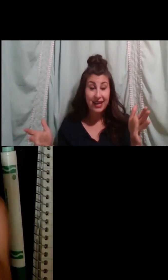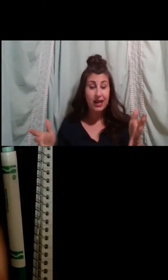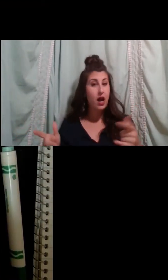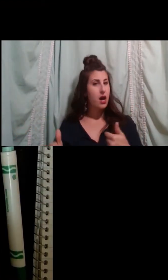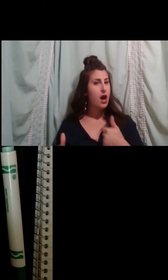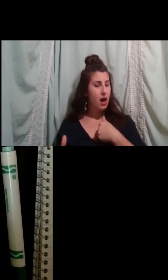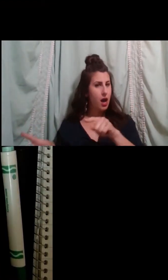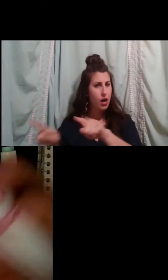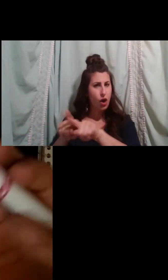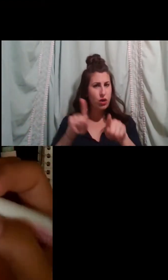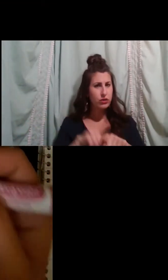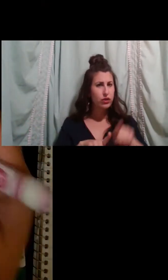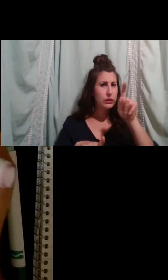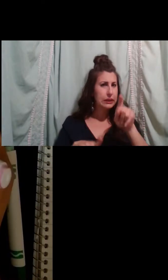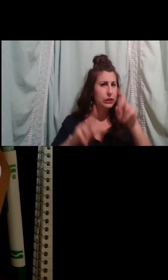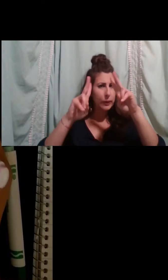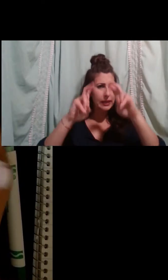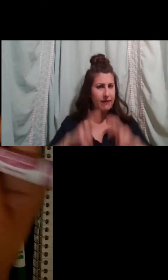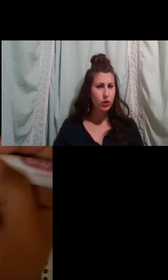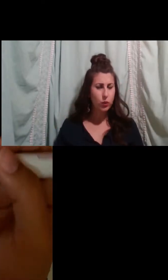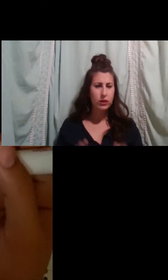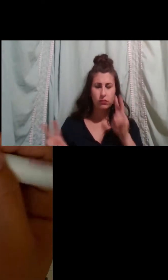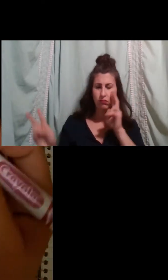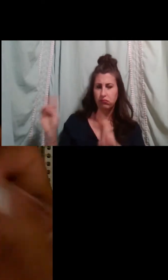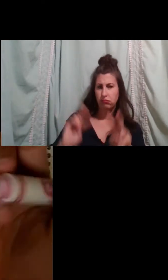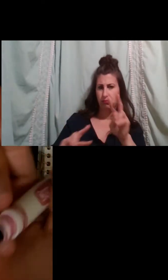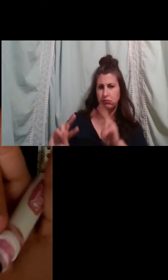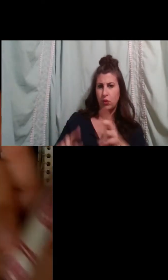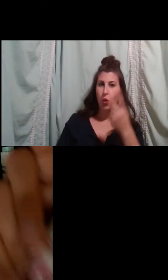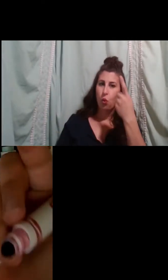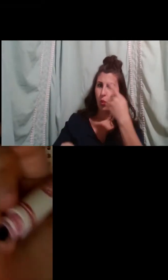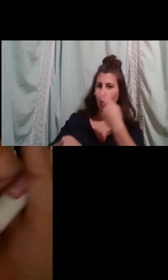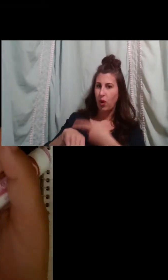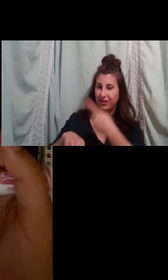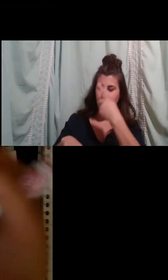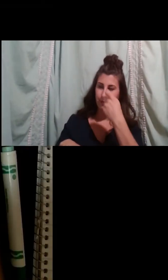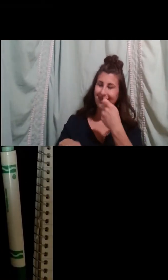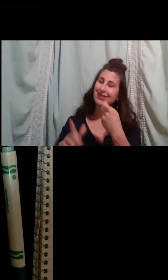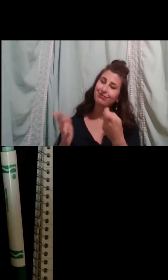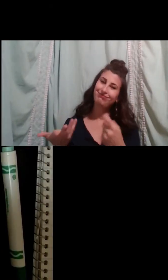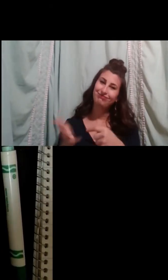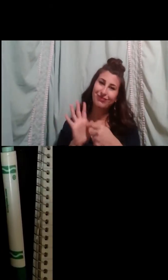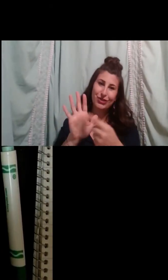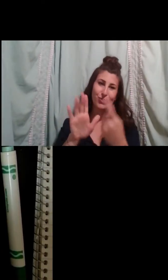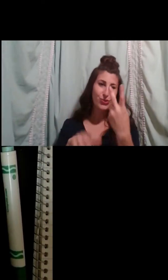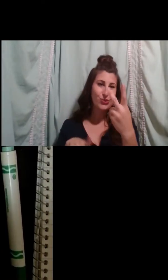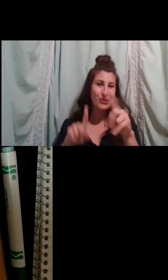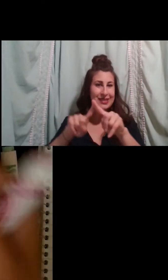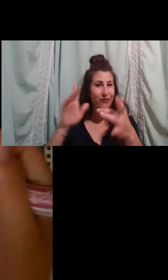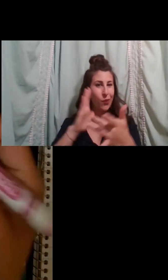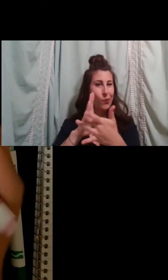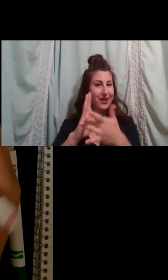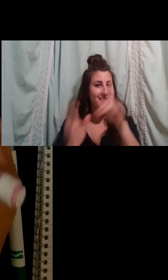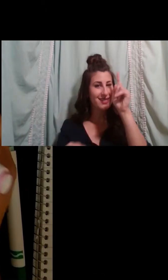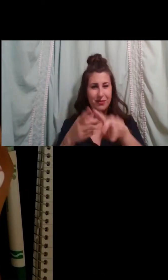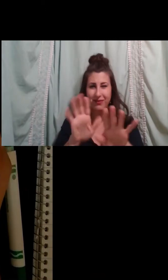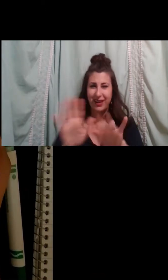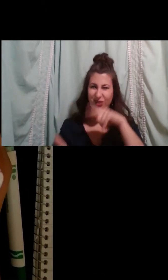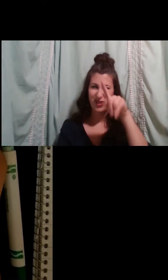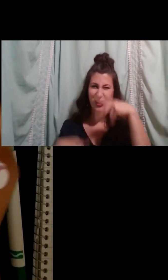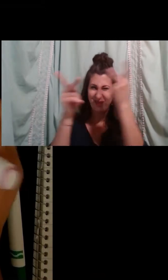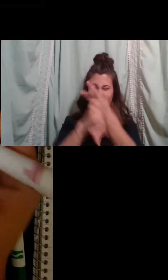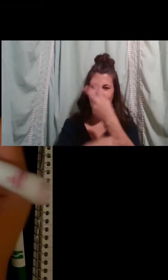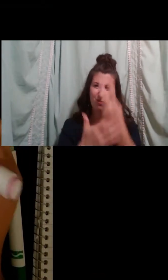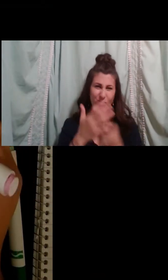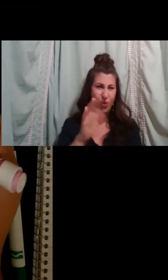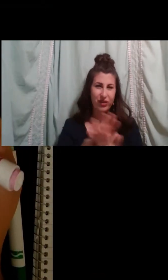simplify, but I also need to evaluate, so I'll evaluate it just one time because I showed you 2 different ways to simplify.